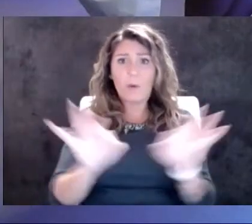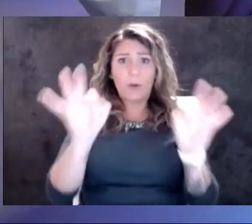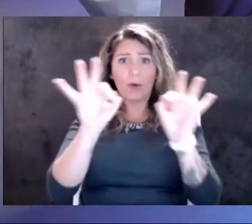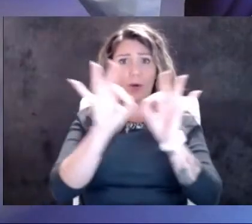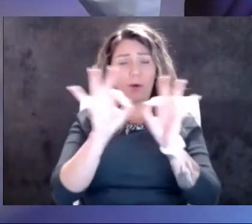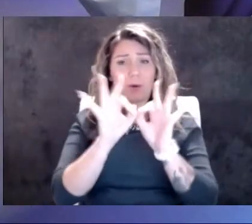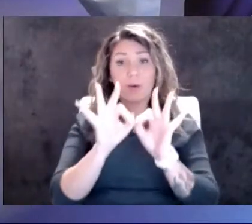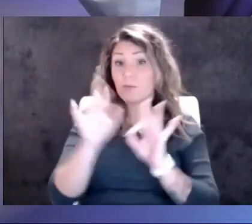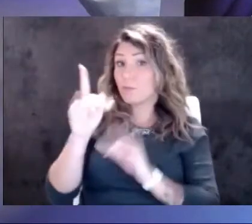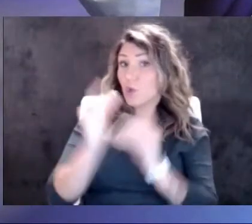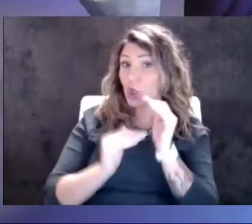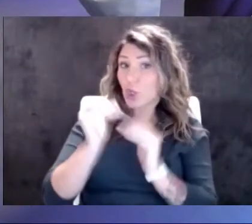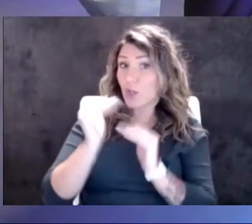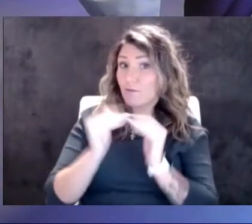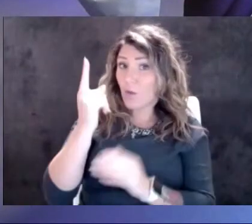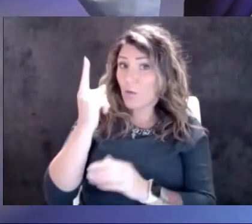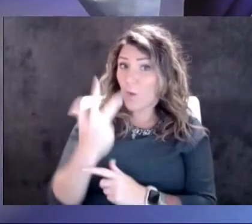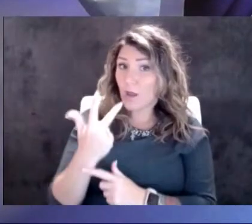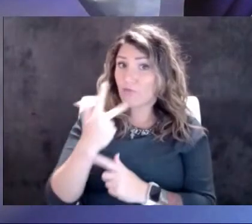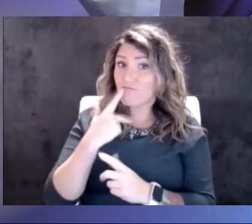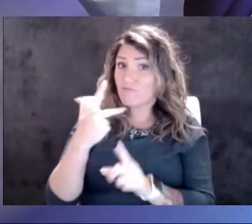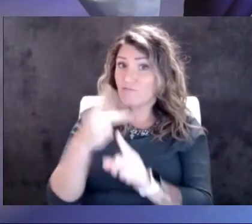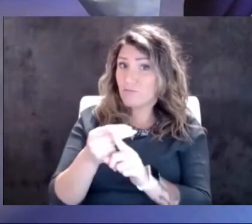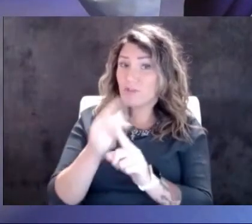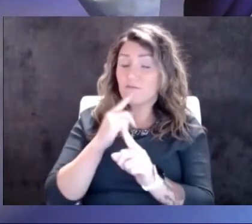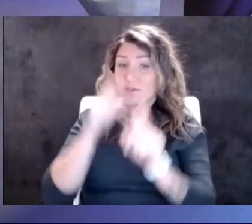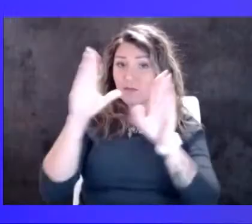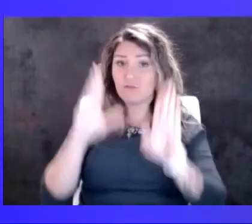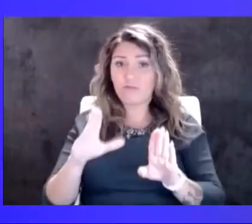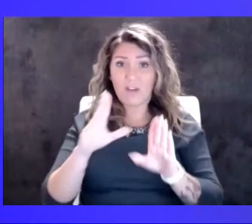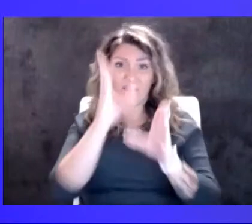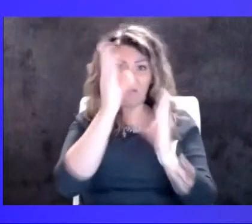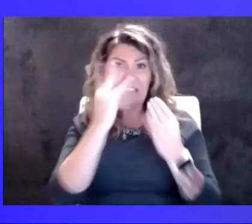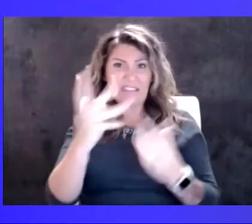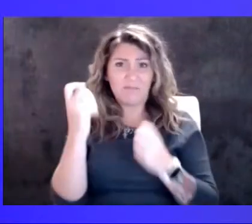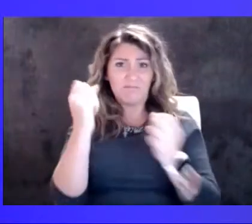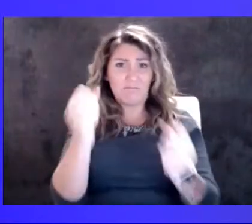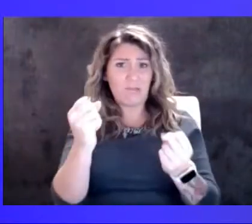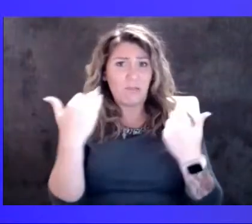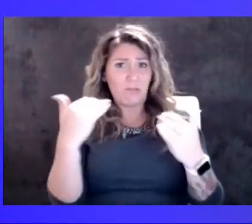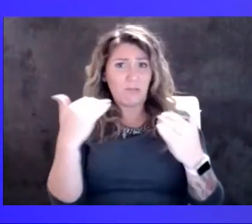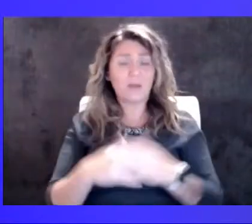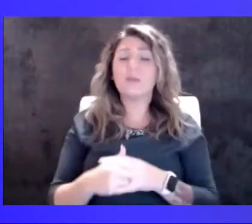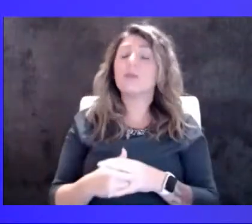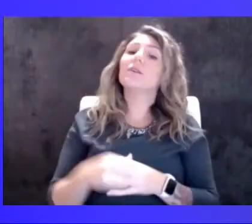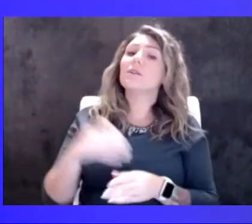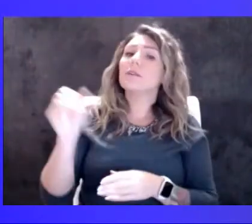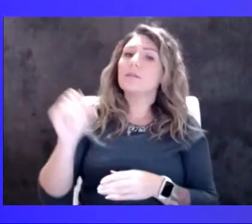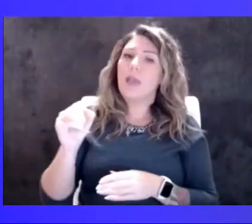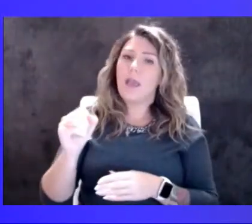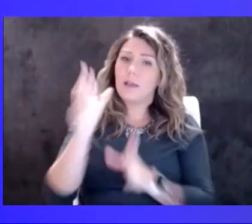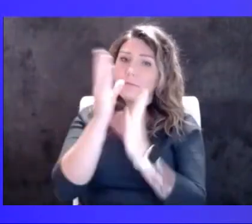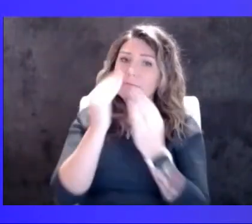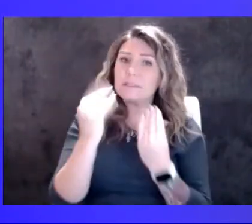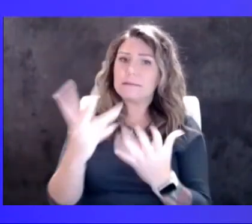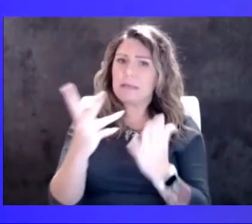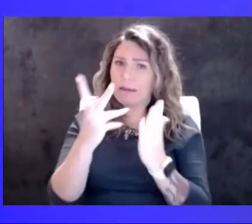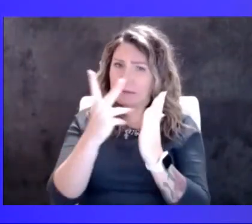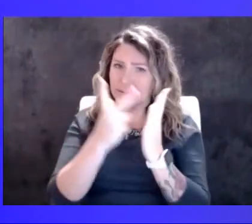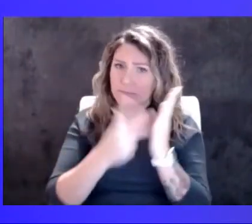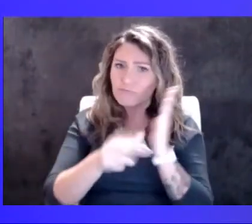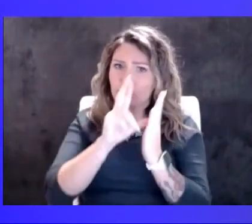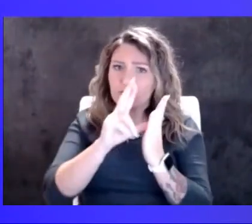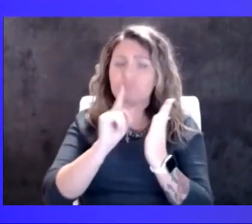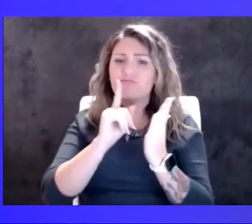with the 1/3 dose? Because I think that's probably great. The data looks pretty strong. Yeah, I think the data look extremely strong.